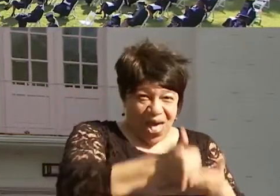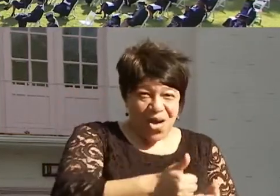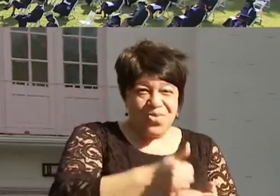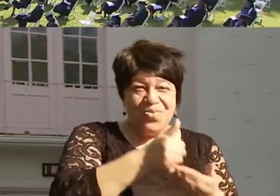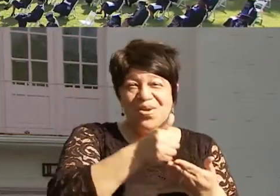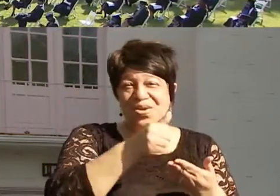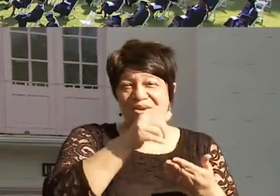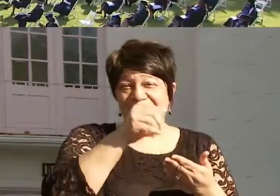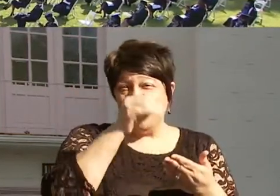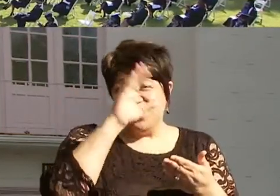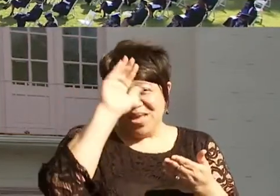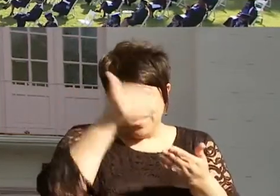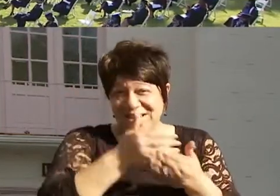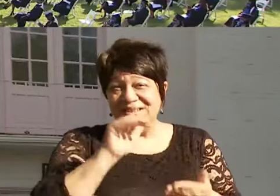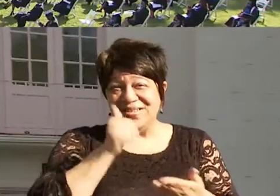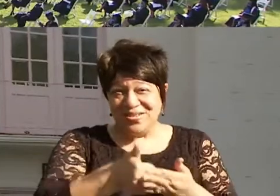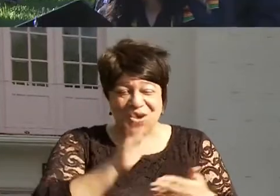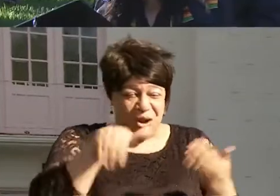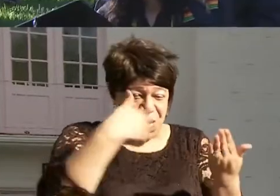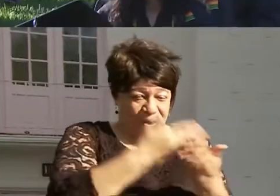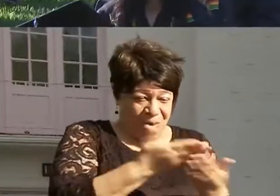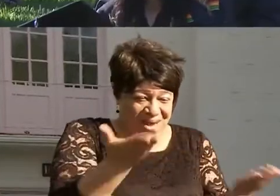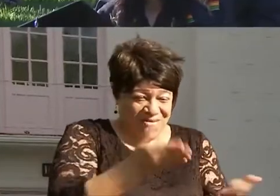Let me start with that.